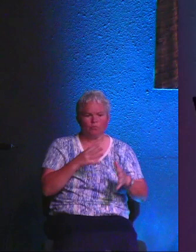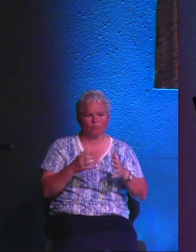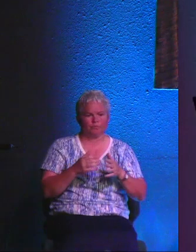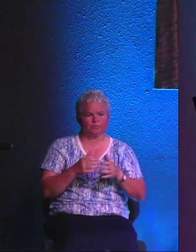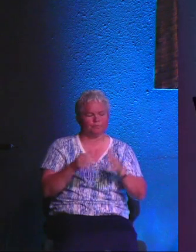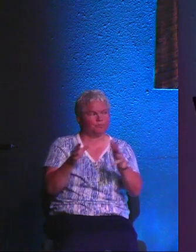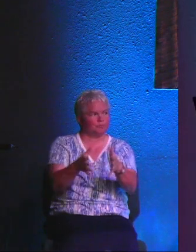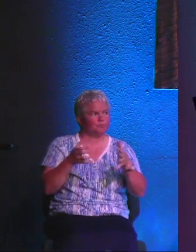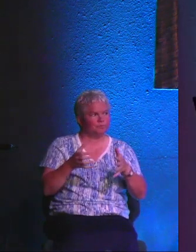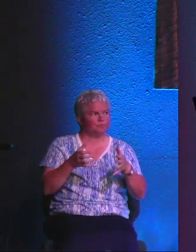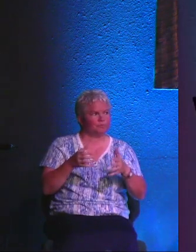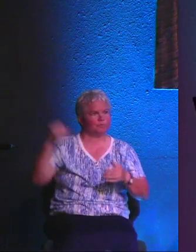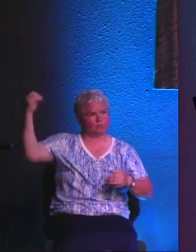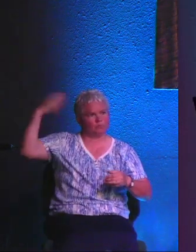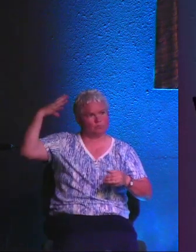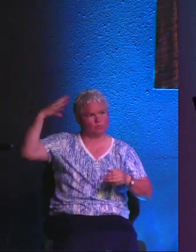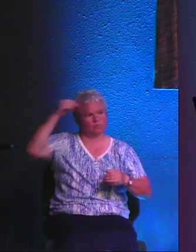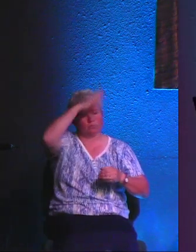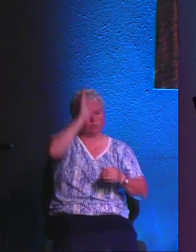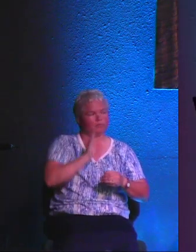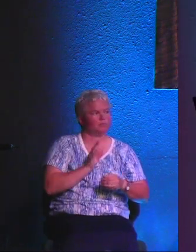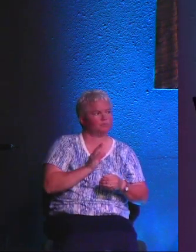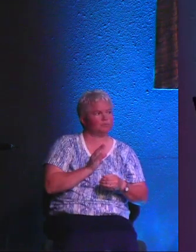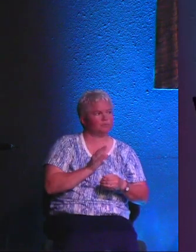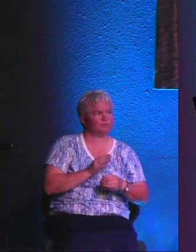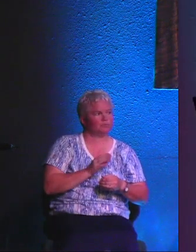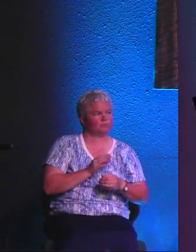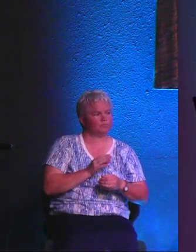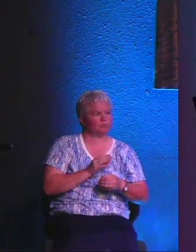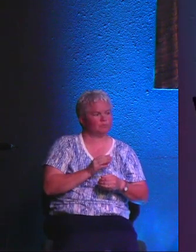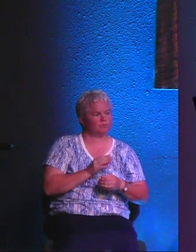deploy, and by the grace of God, I didn't get a DUI.